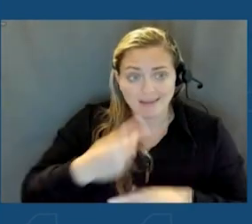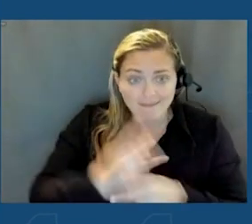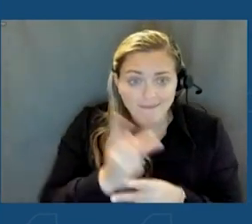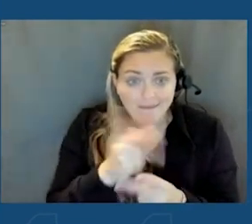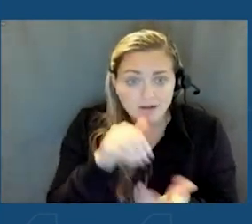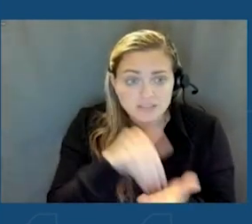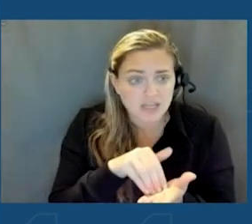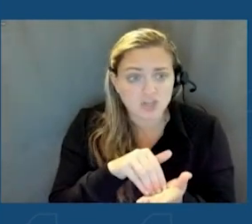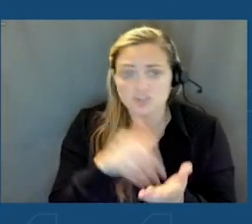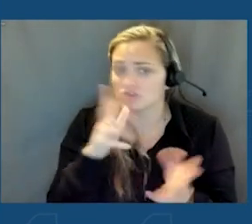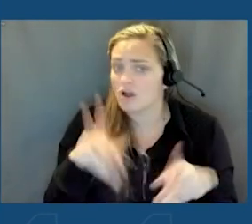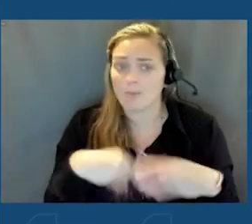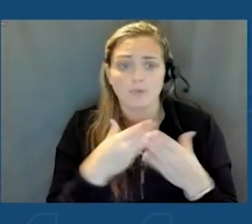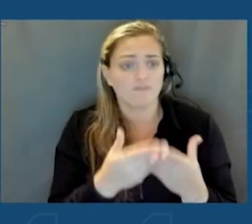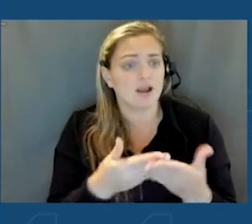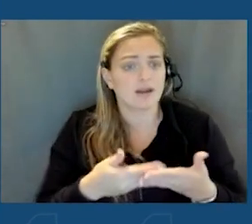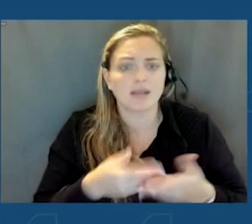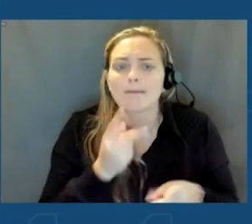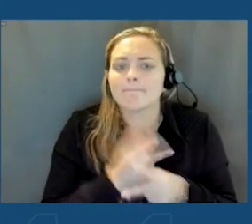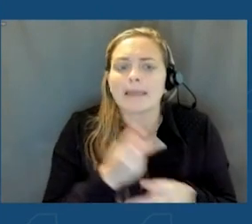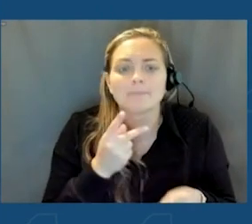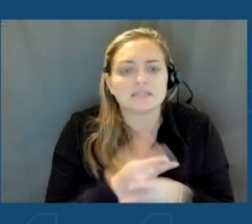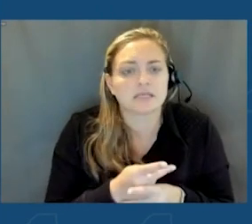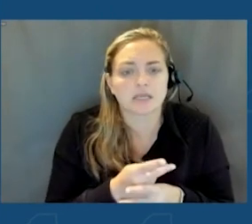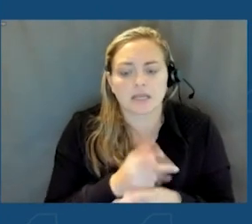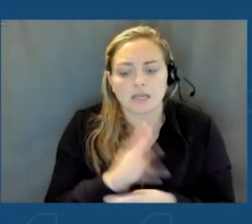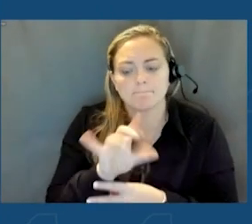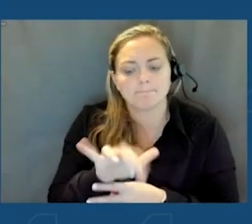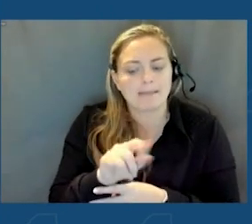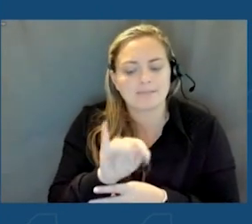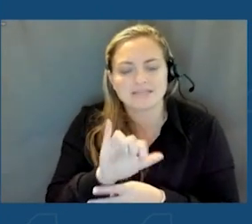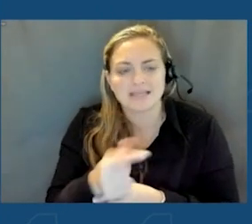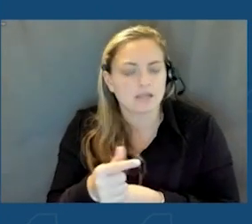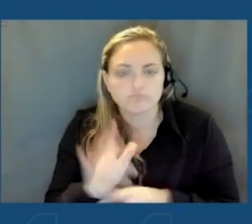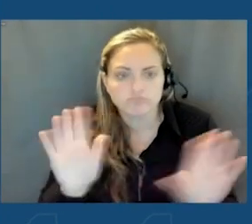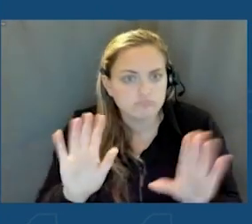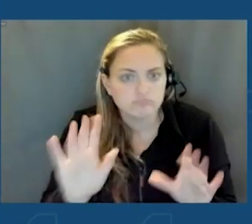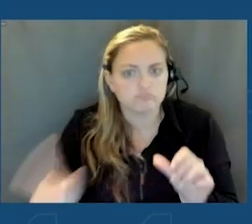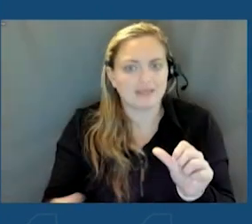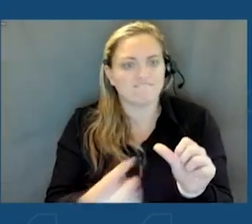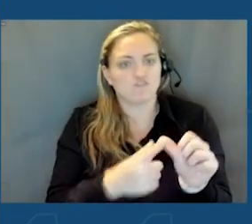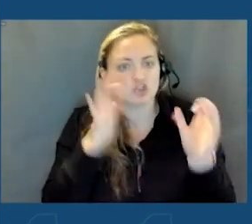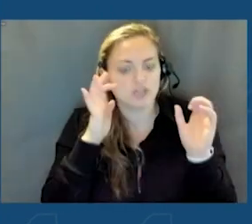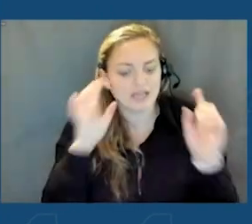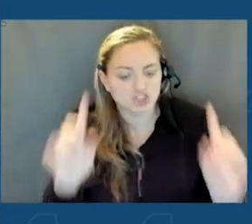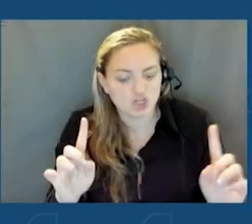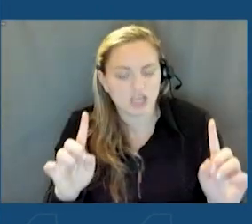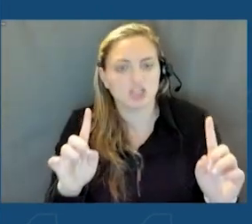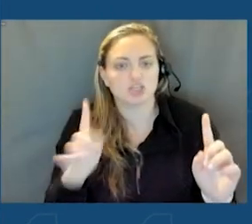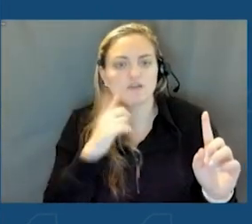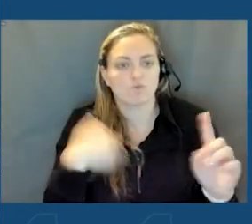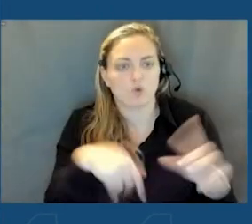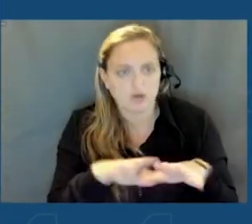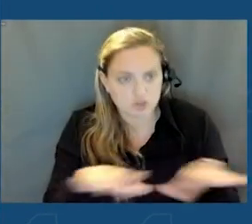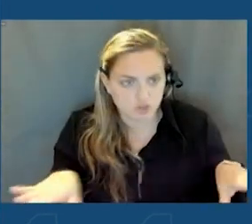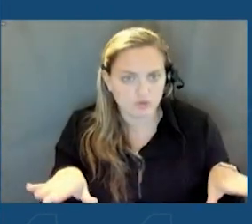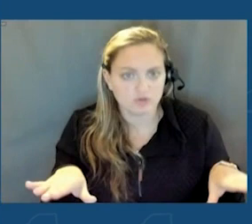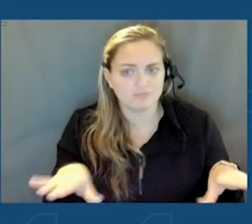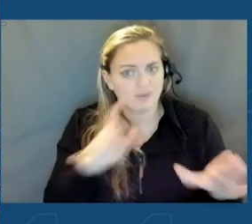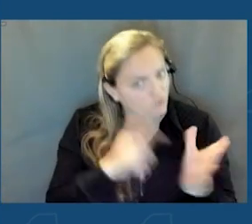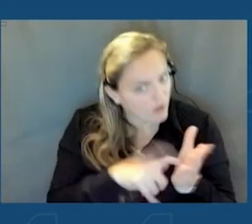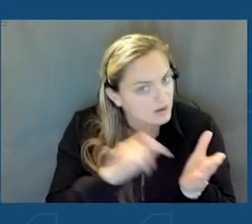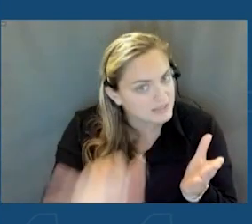not providing babysitting services. They're providing that first education for our children, and let's recognize them